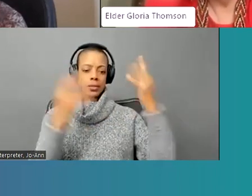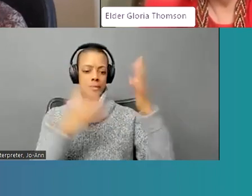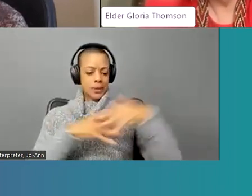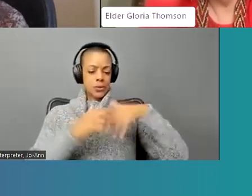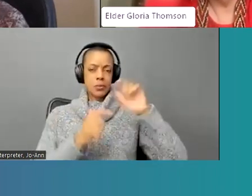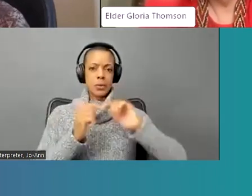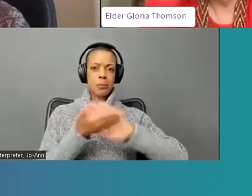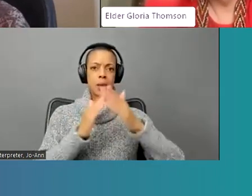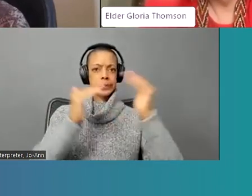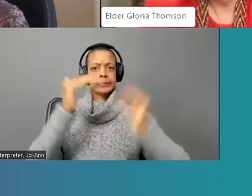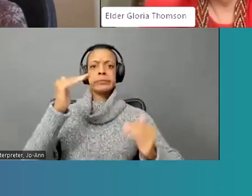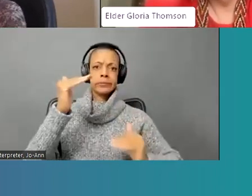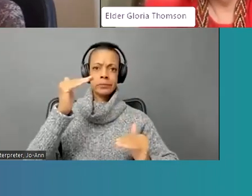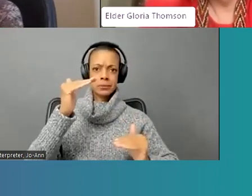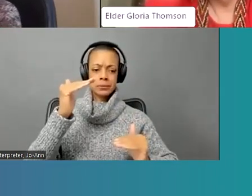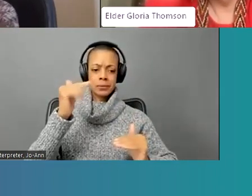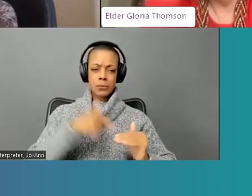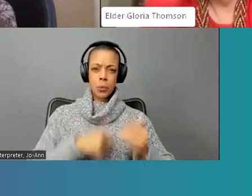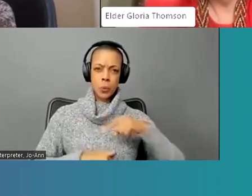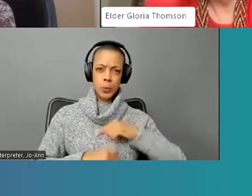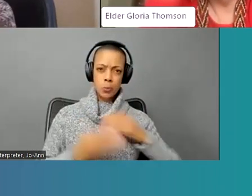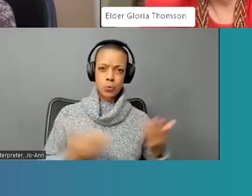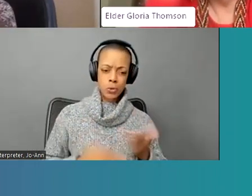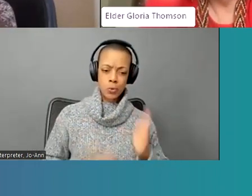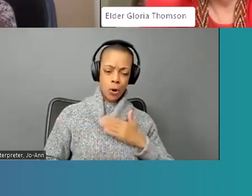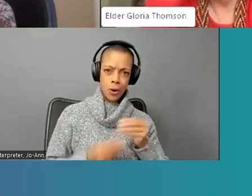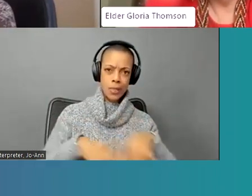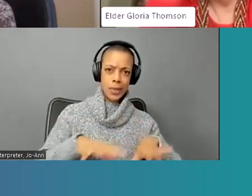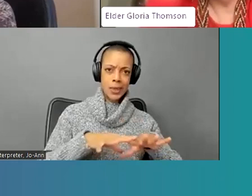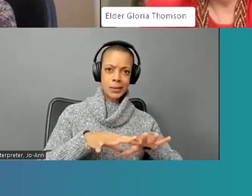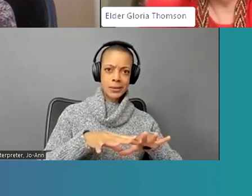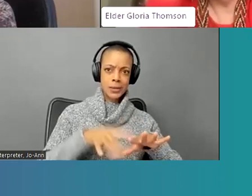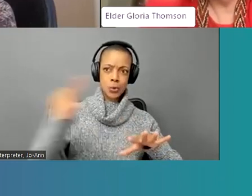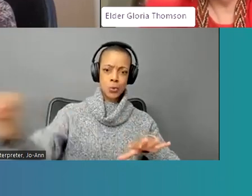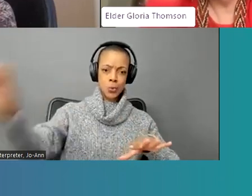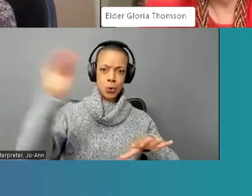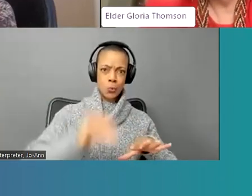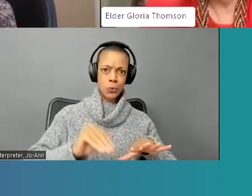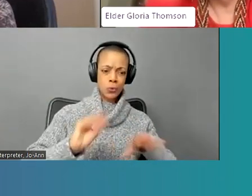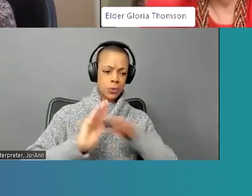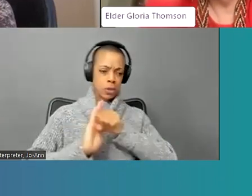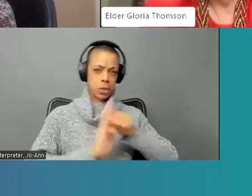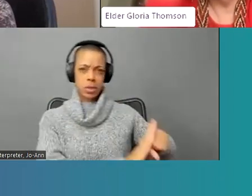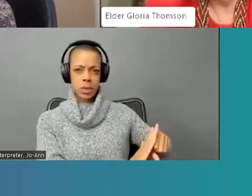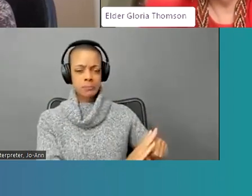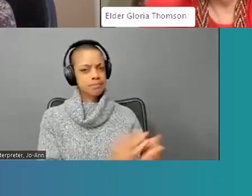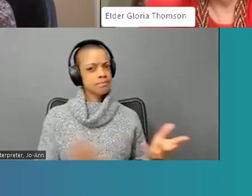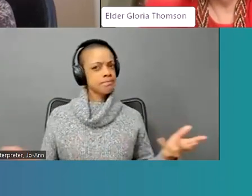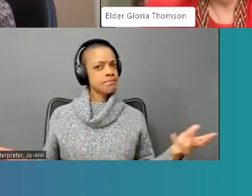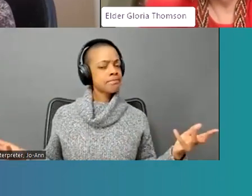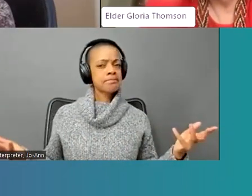part of the reconciliation, you know, and to, you know, what's wrong with speaking our